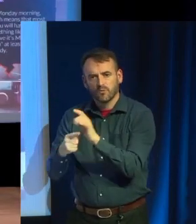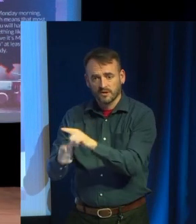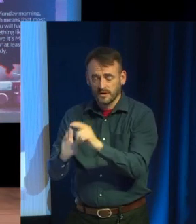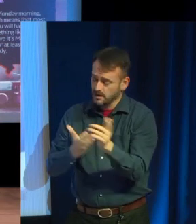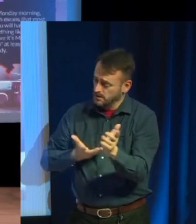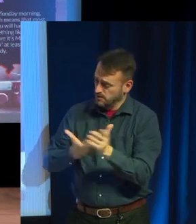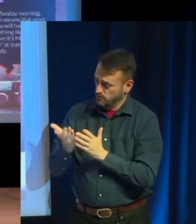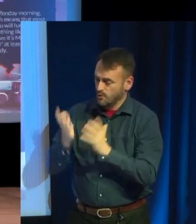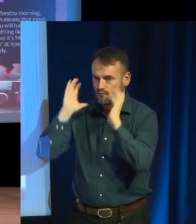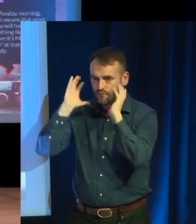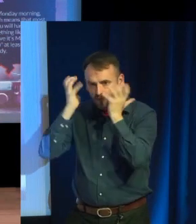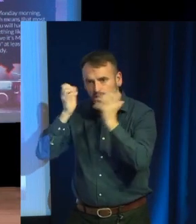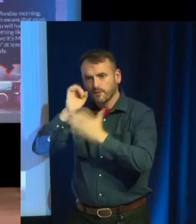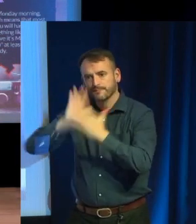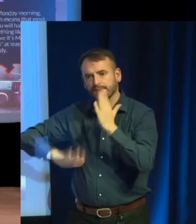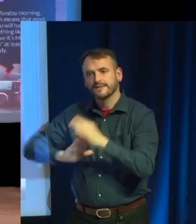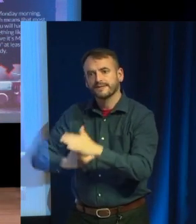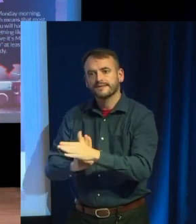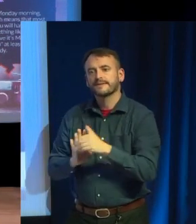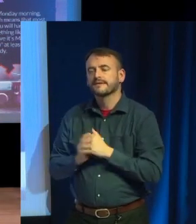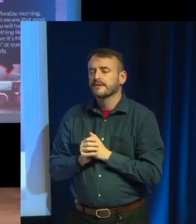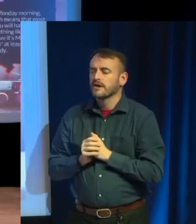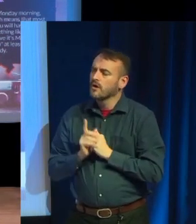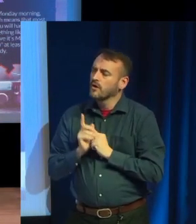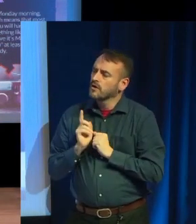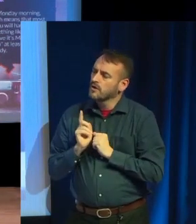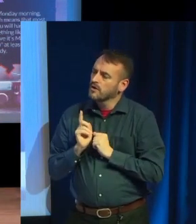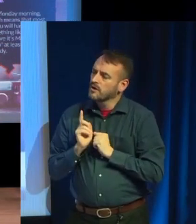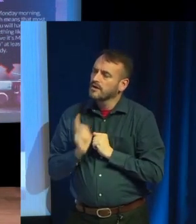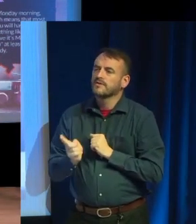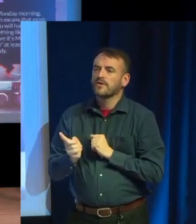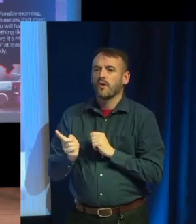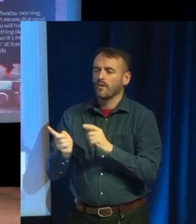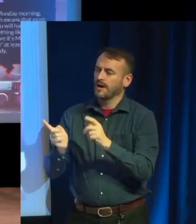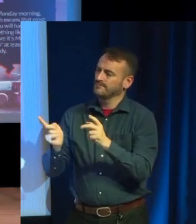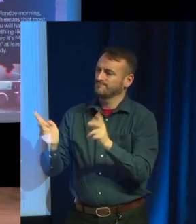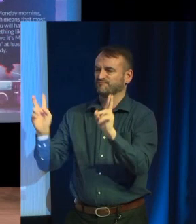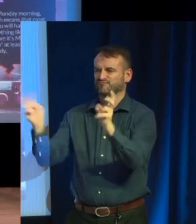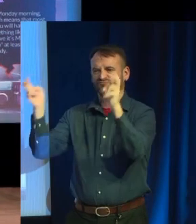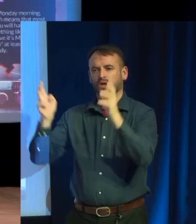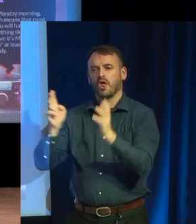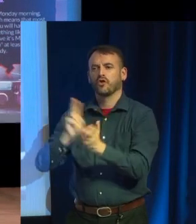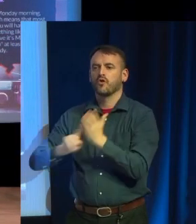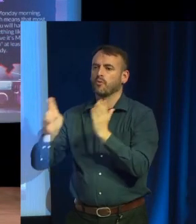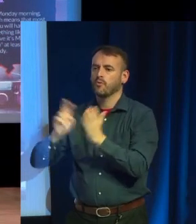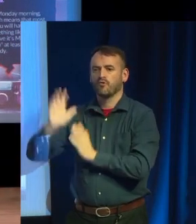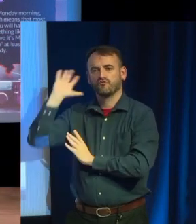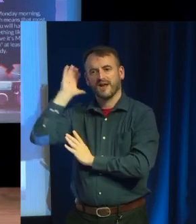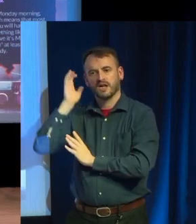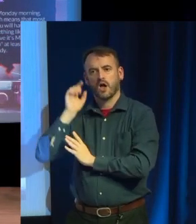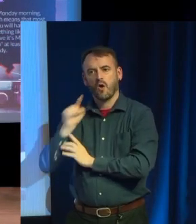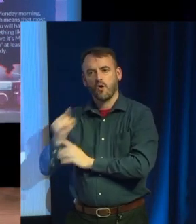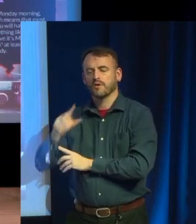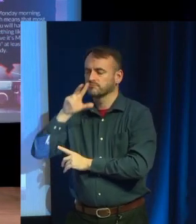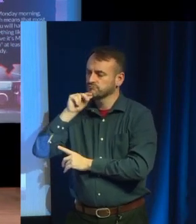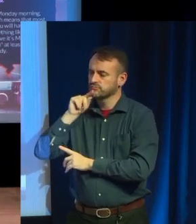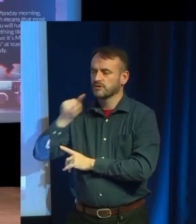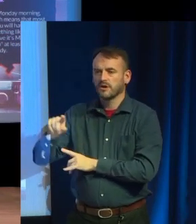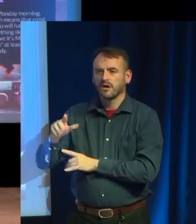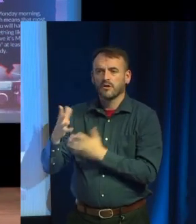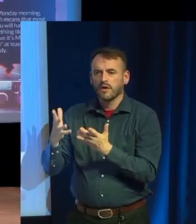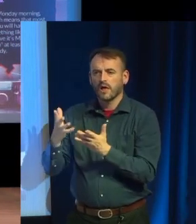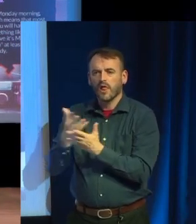So making it like normal radio talk with a lot of uhs and ahs and maybe